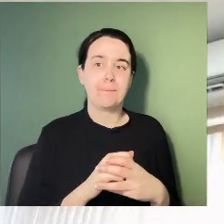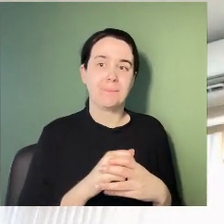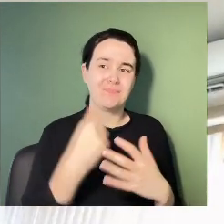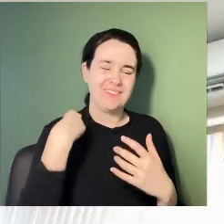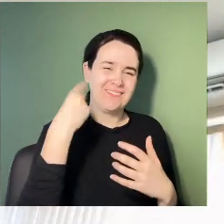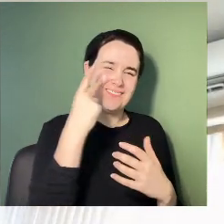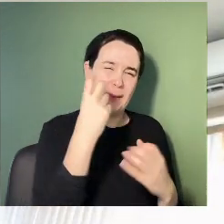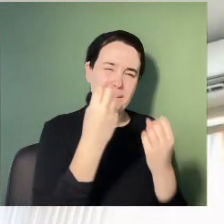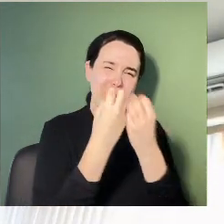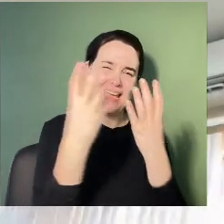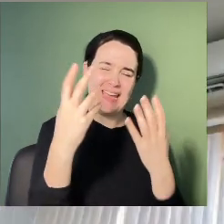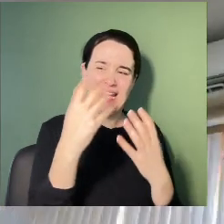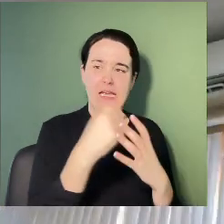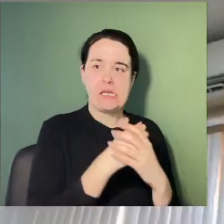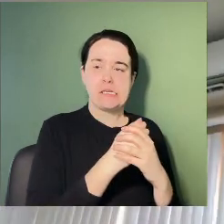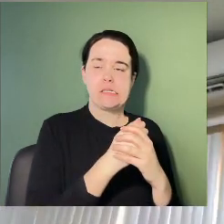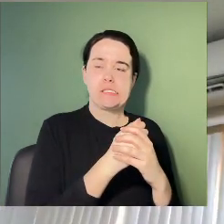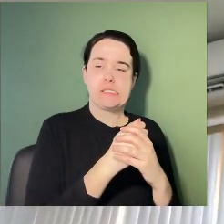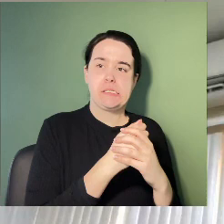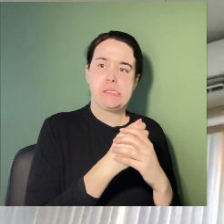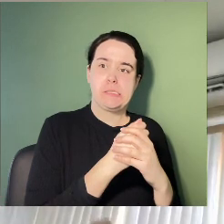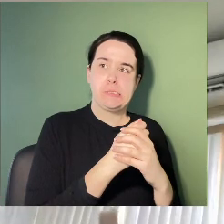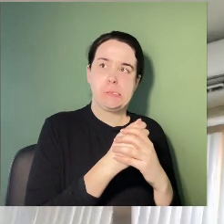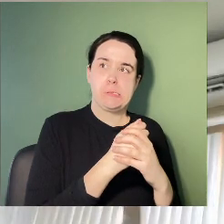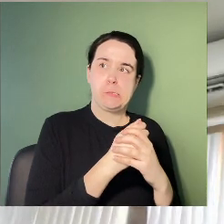are trends of